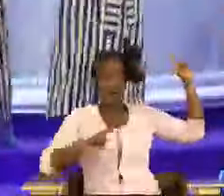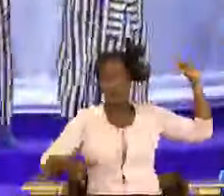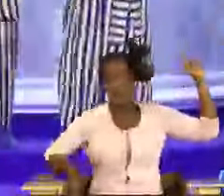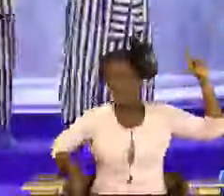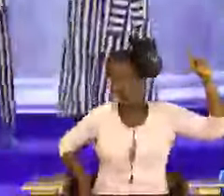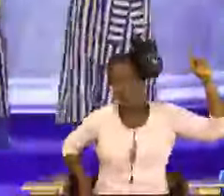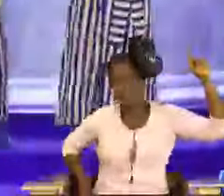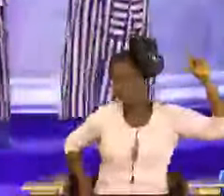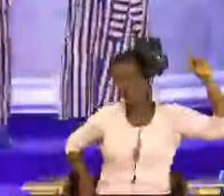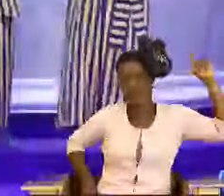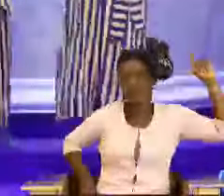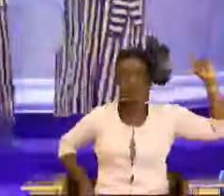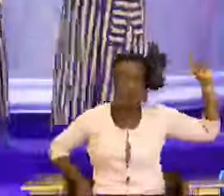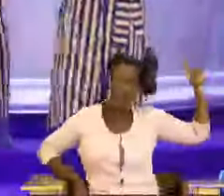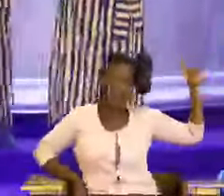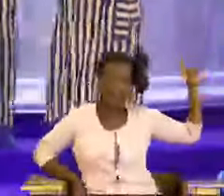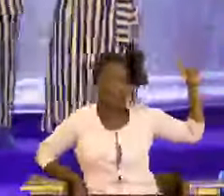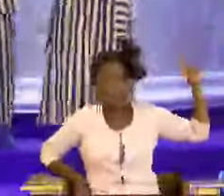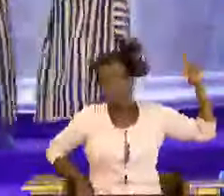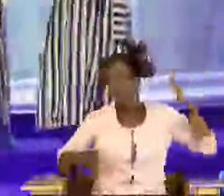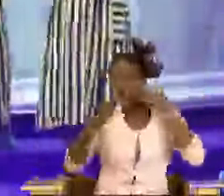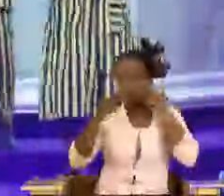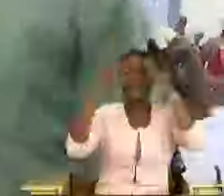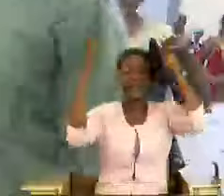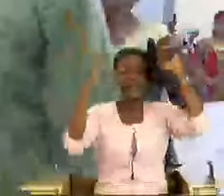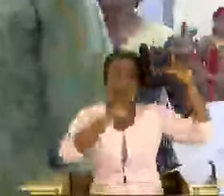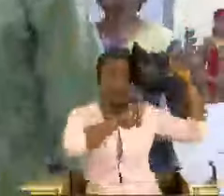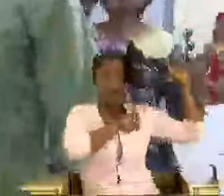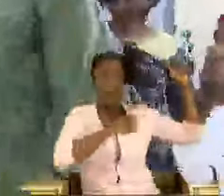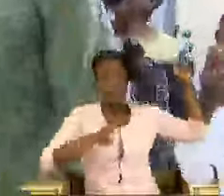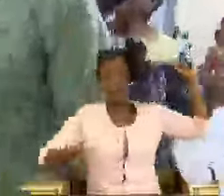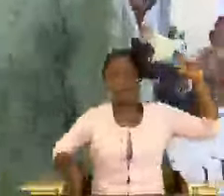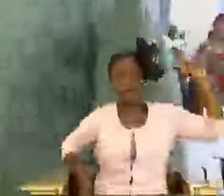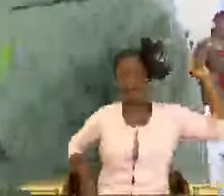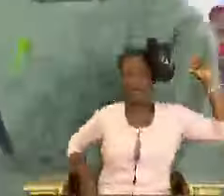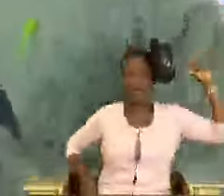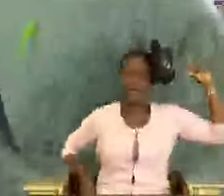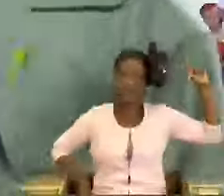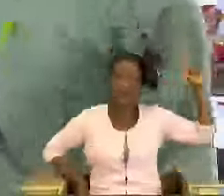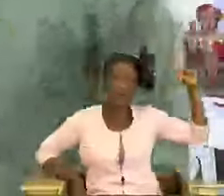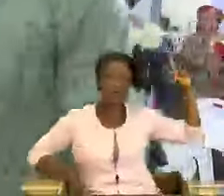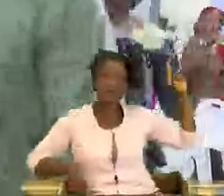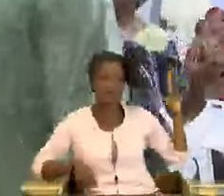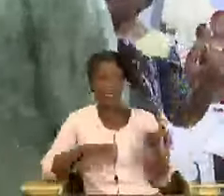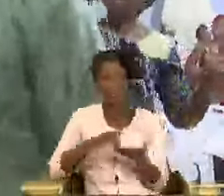Lord everybody say thank you Lord oh glorious